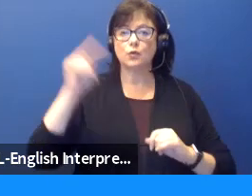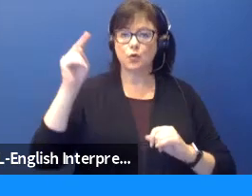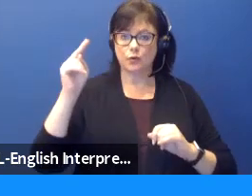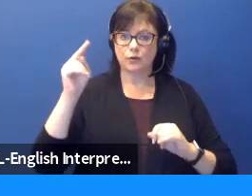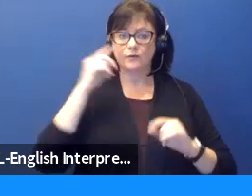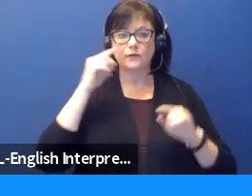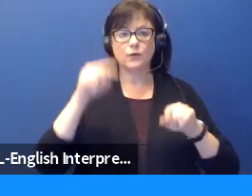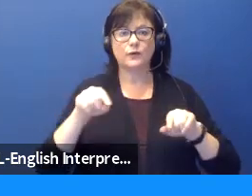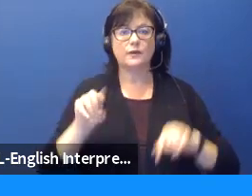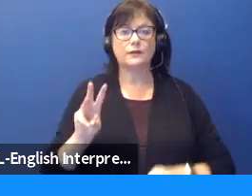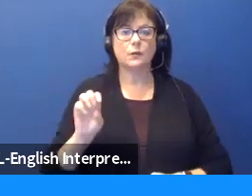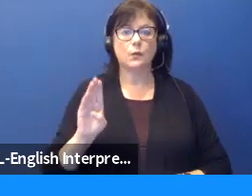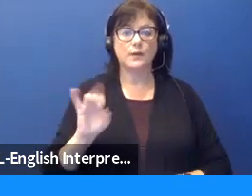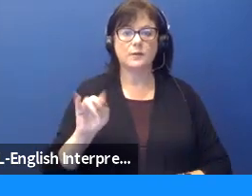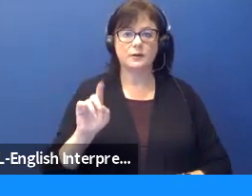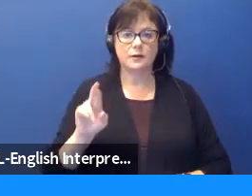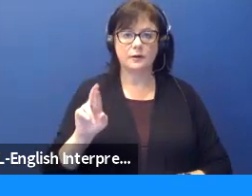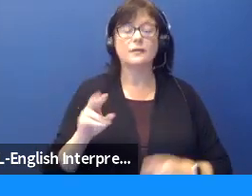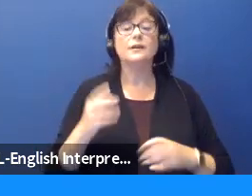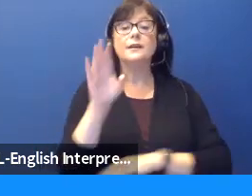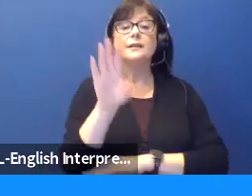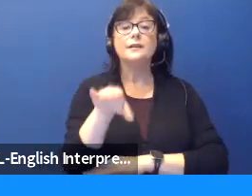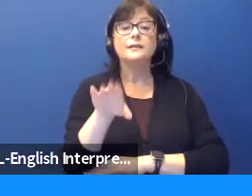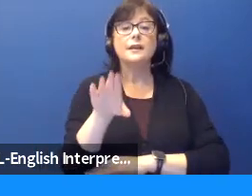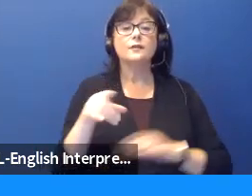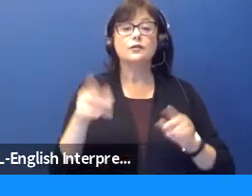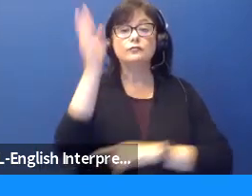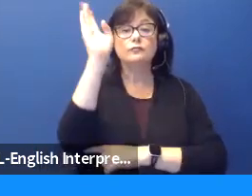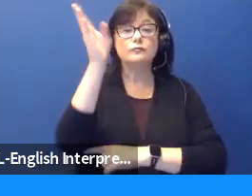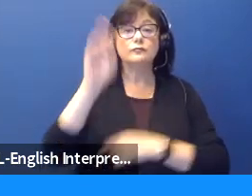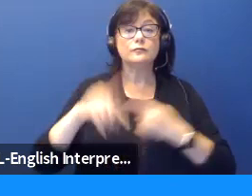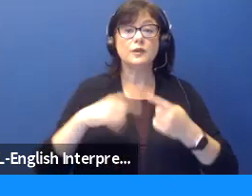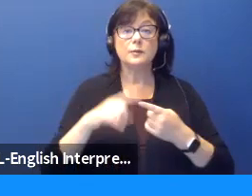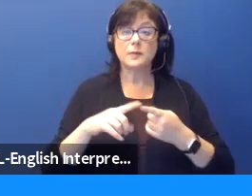providing you a presentation on the monthly EOIS